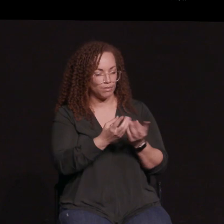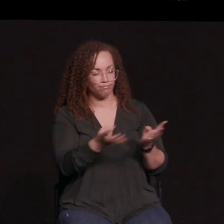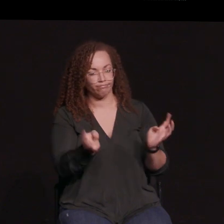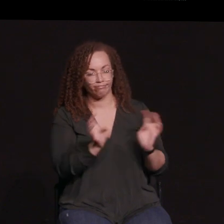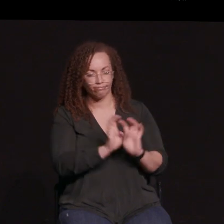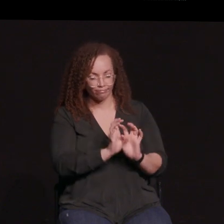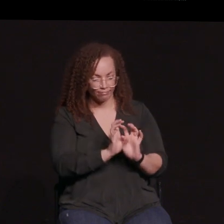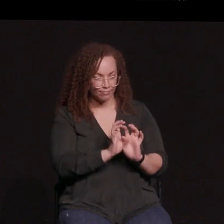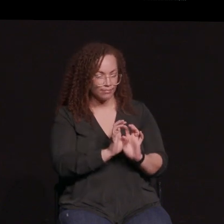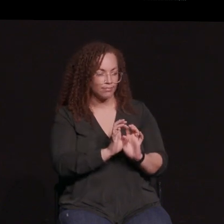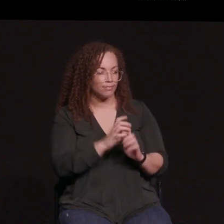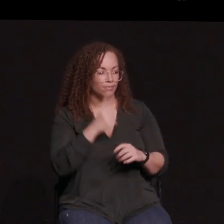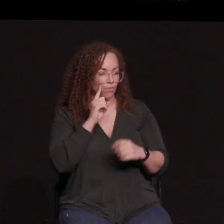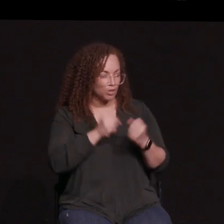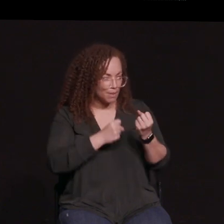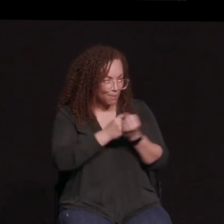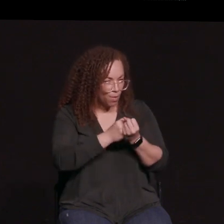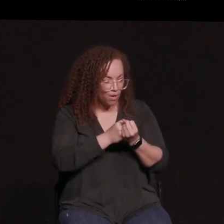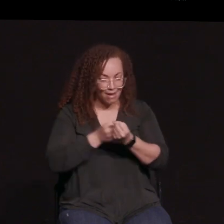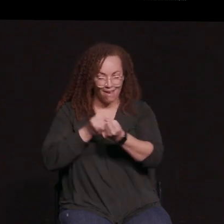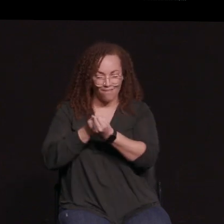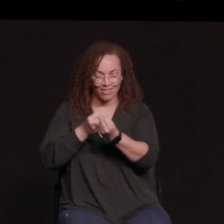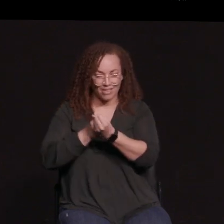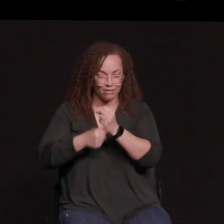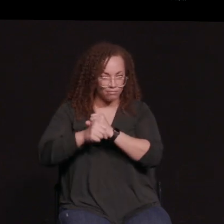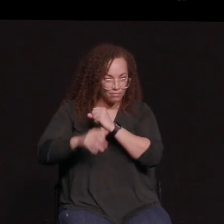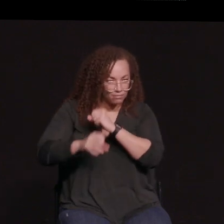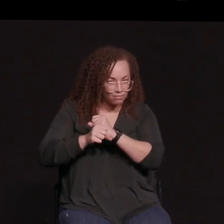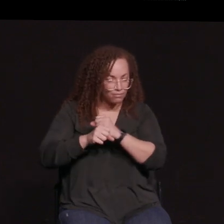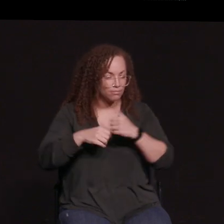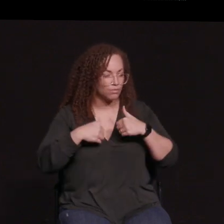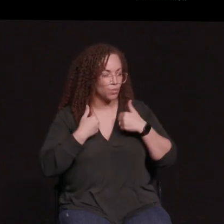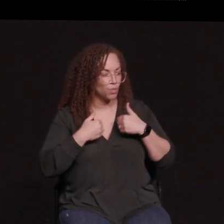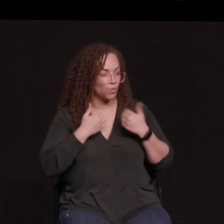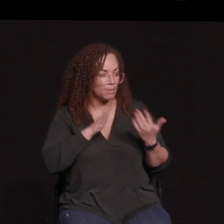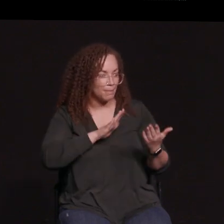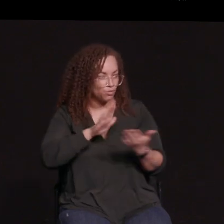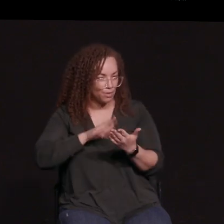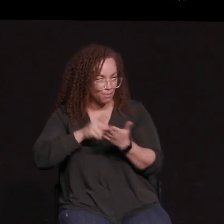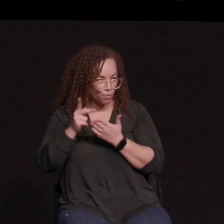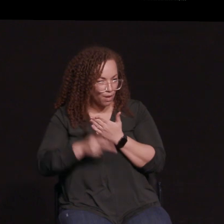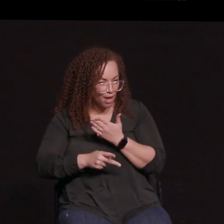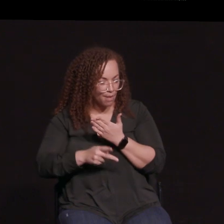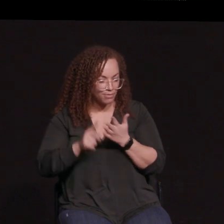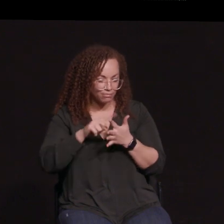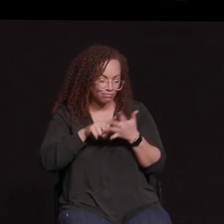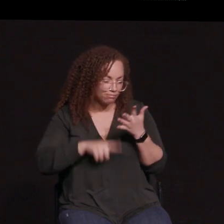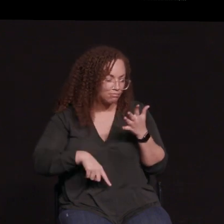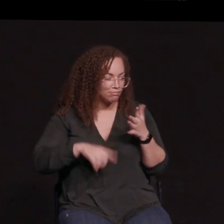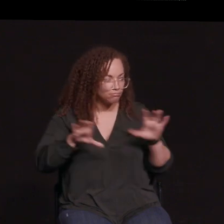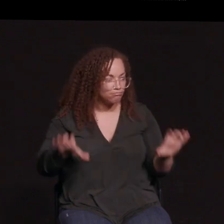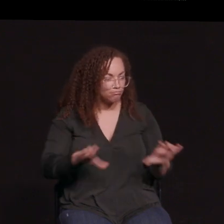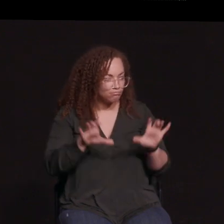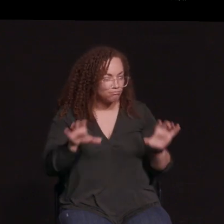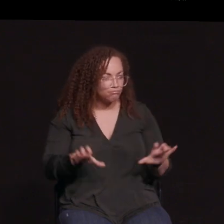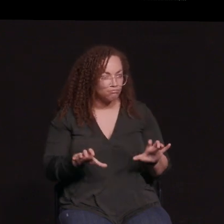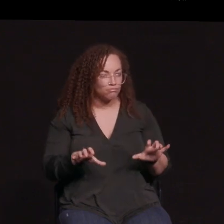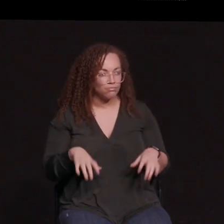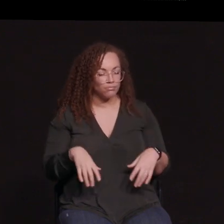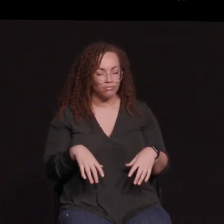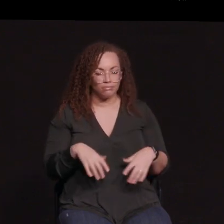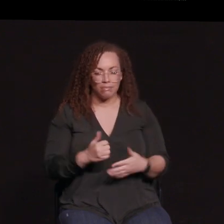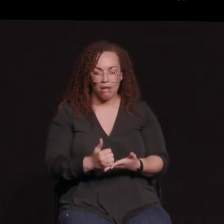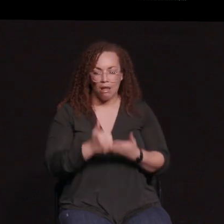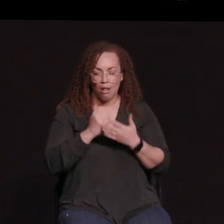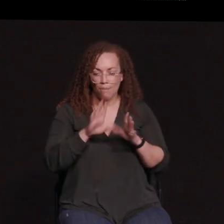drives, advocacy campaigns, and youth mentoring programs. These initiatives strengthen heartbroken